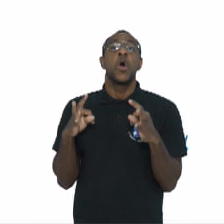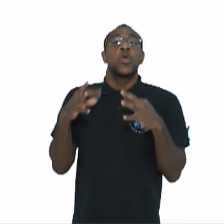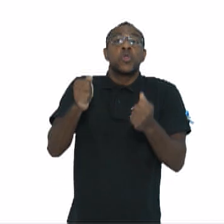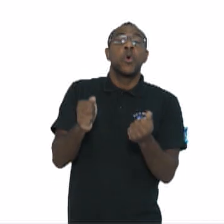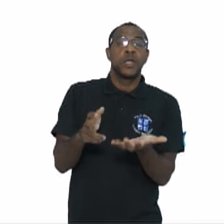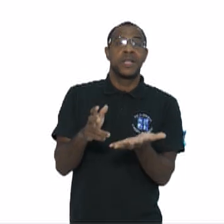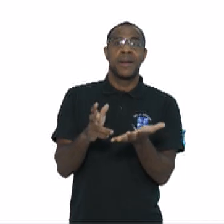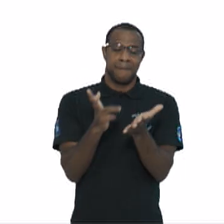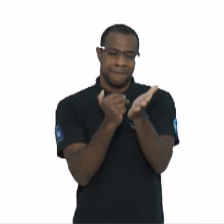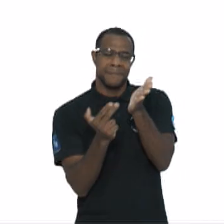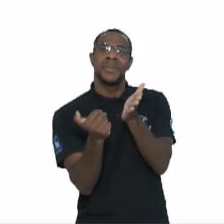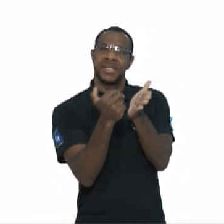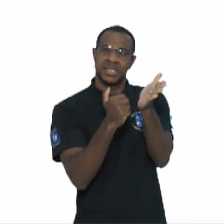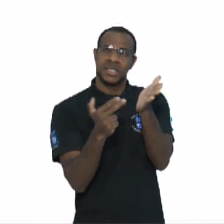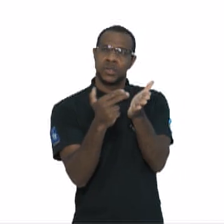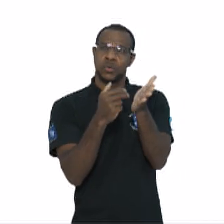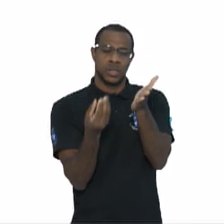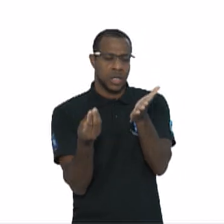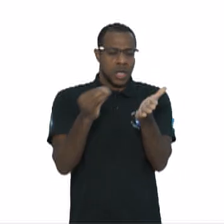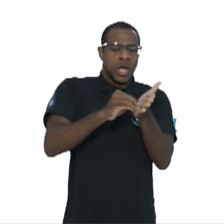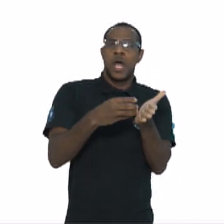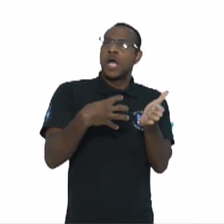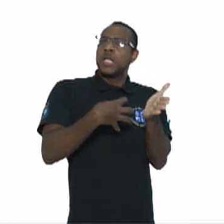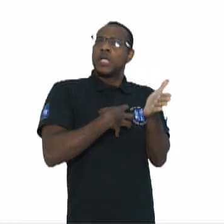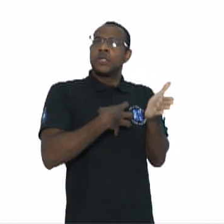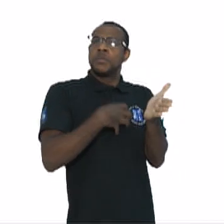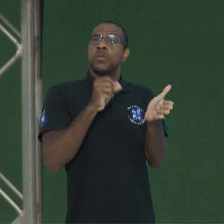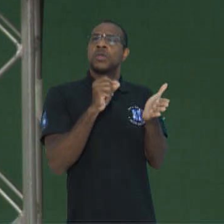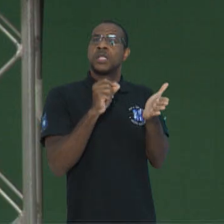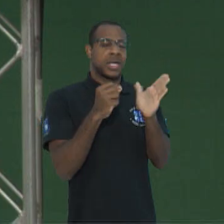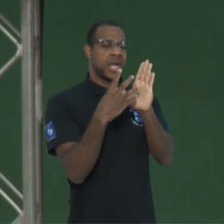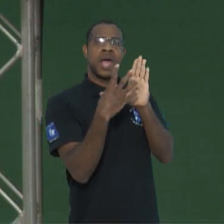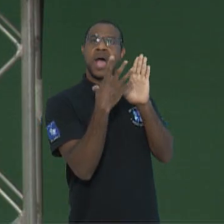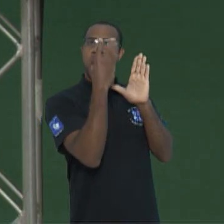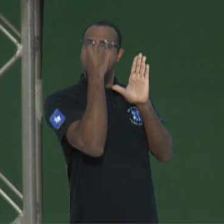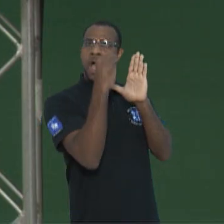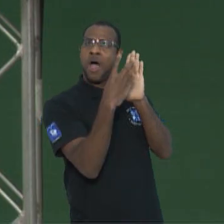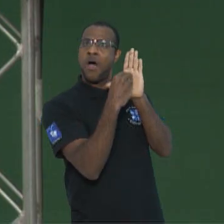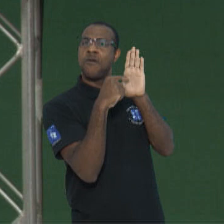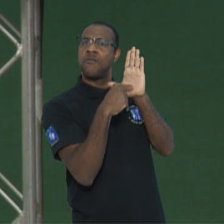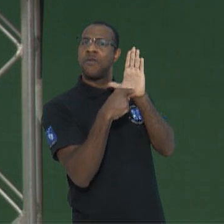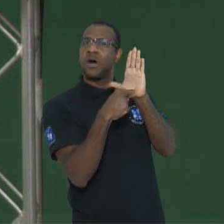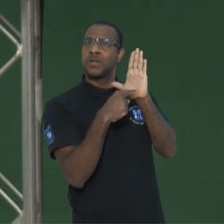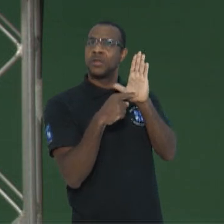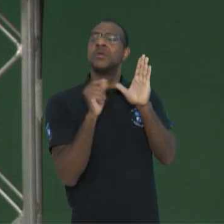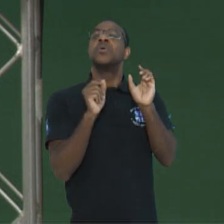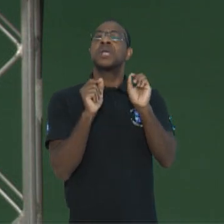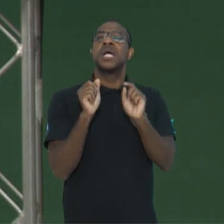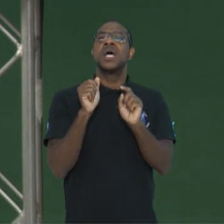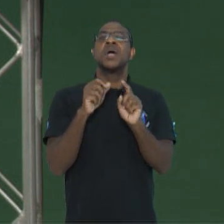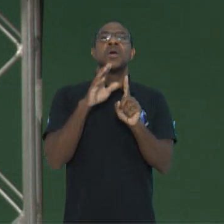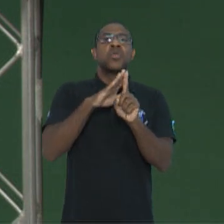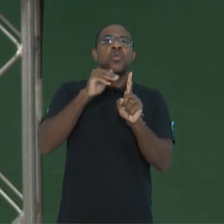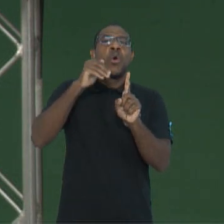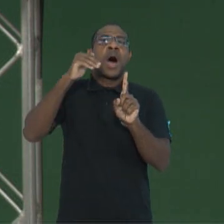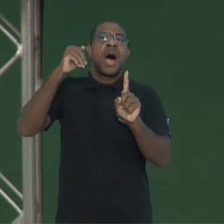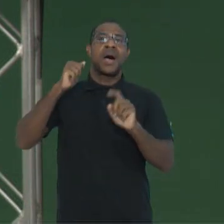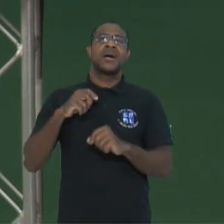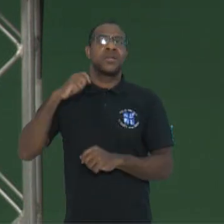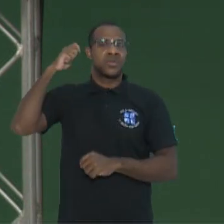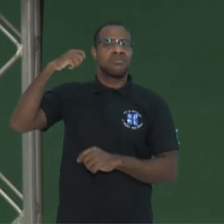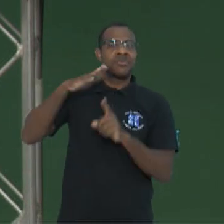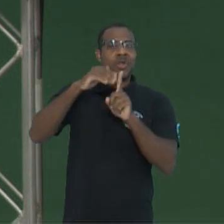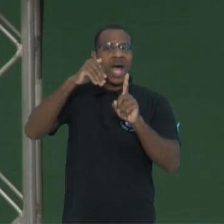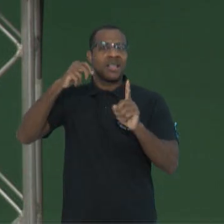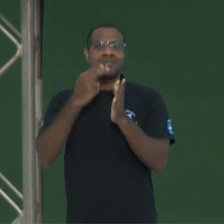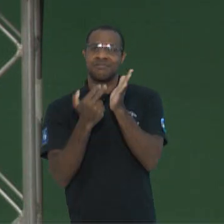que é feita com sentimento é um retrato do artista e não de quem observa. Oscar Wilde. Né? Temos aqui